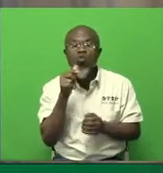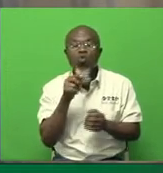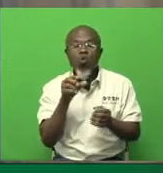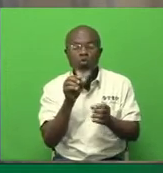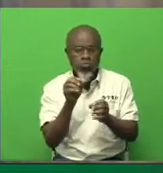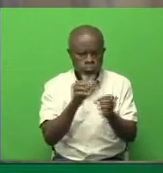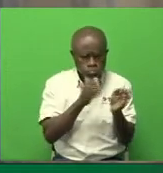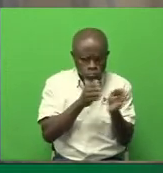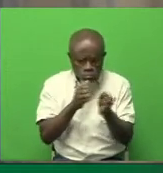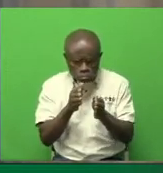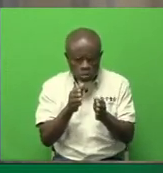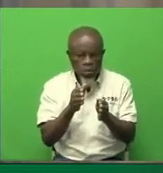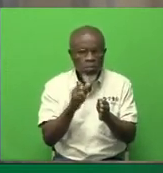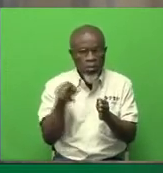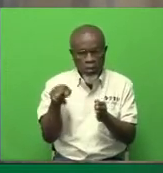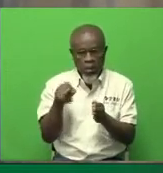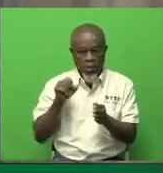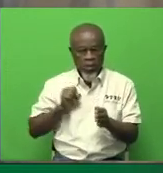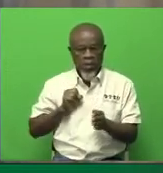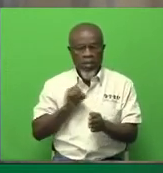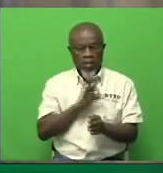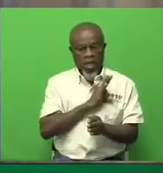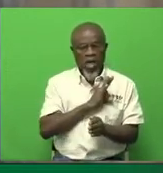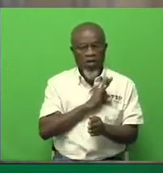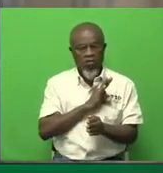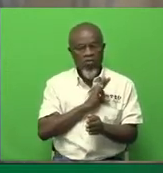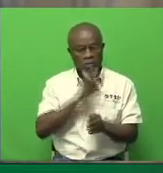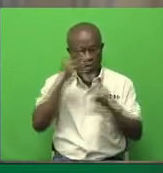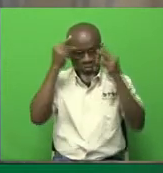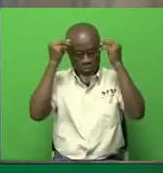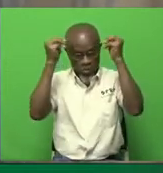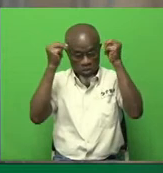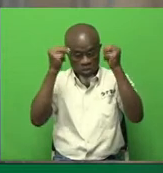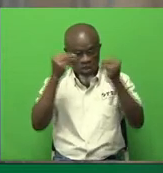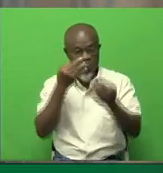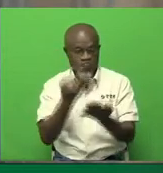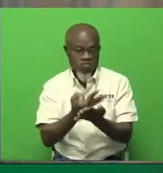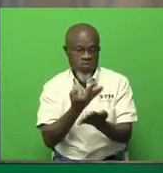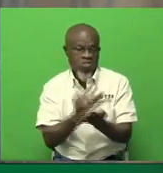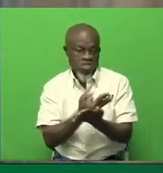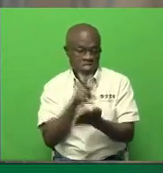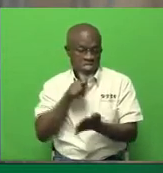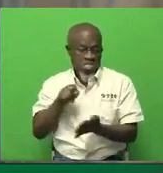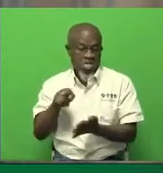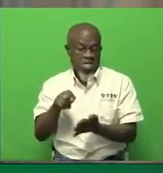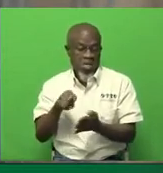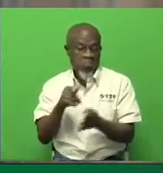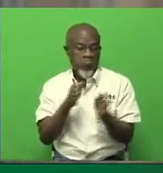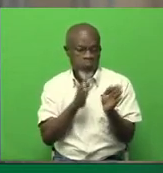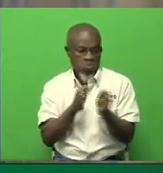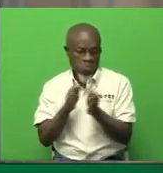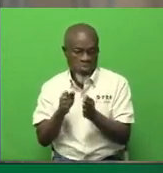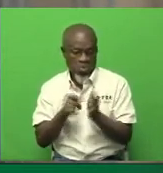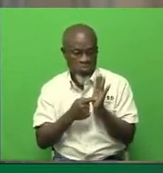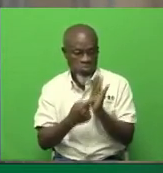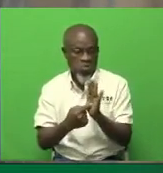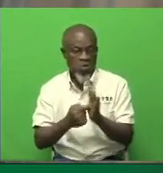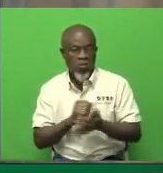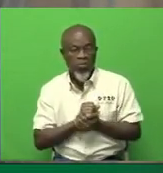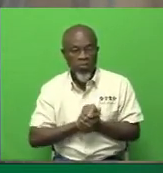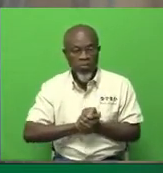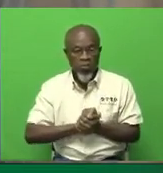claim in his 2023 budget statement Monday and I quote page 15. our economy is projected to recover